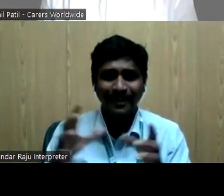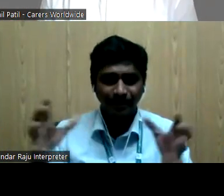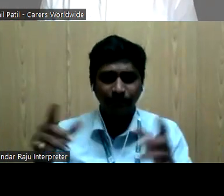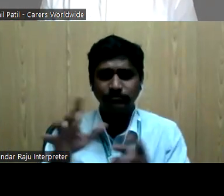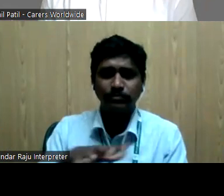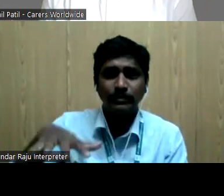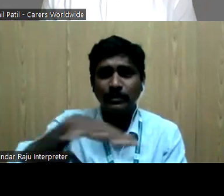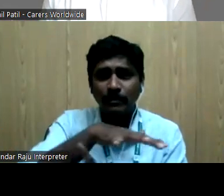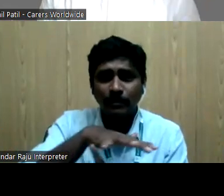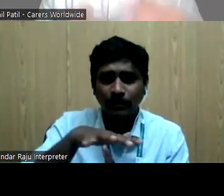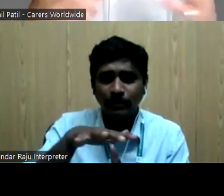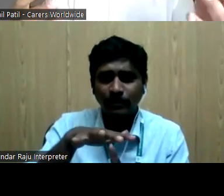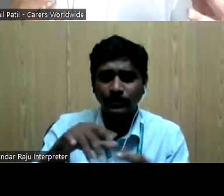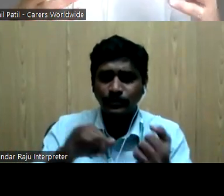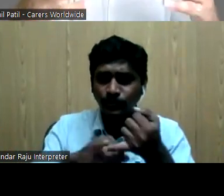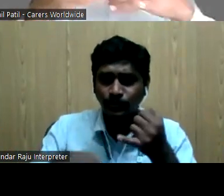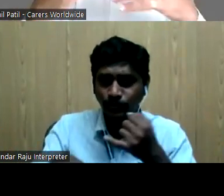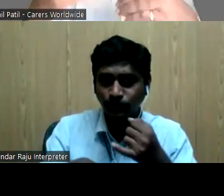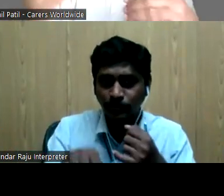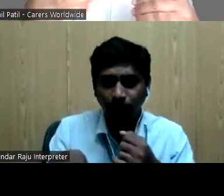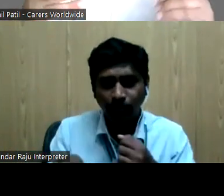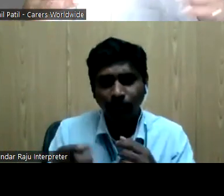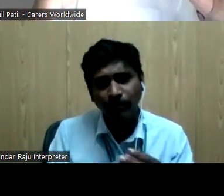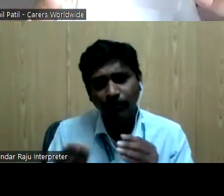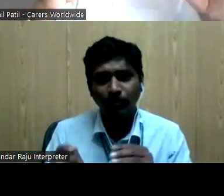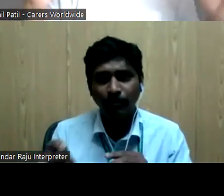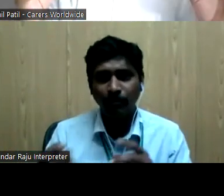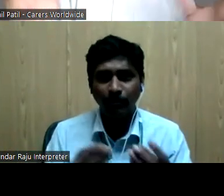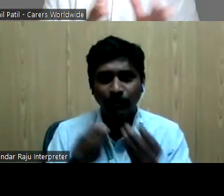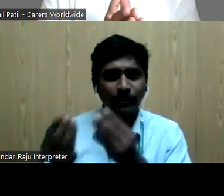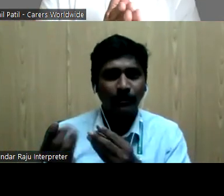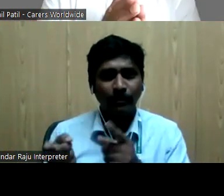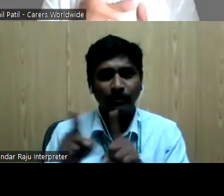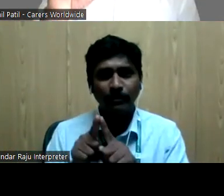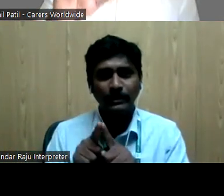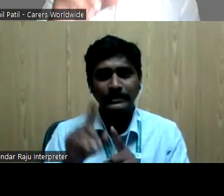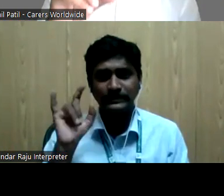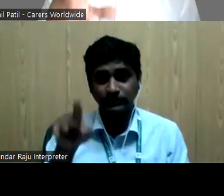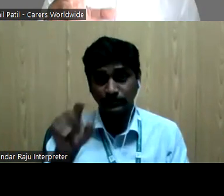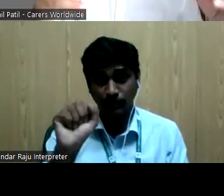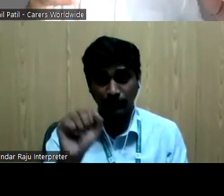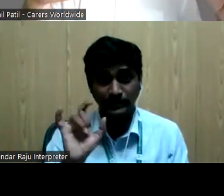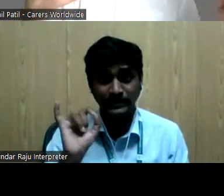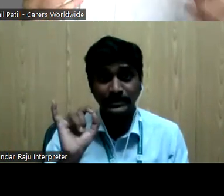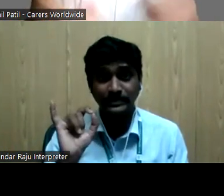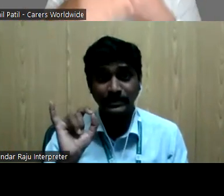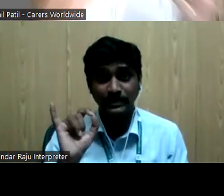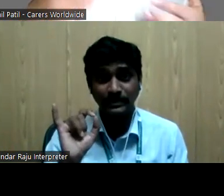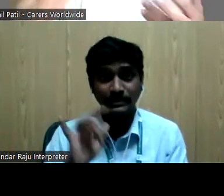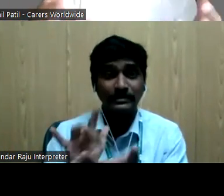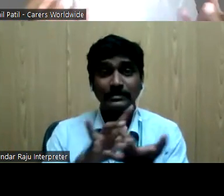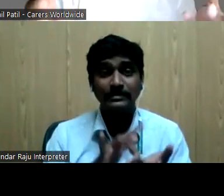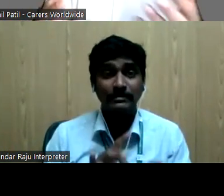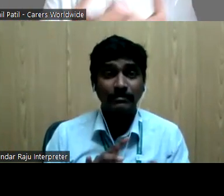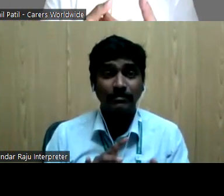and provide the training to the carers. This is interesting. Like we have more than 60 centers, two adult carers, they are gaining